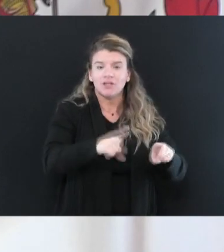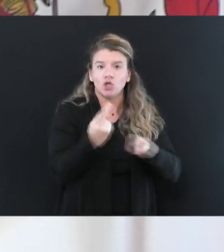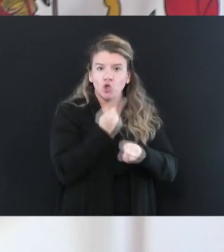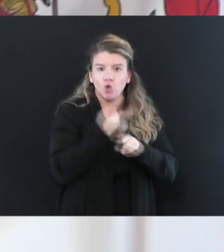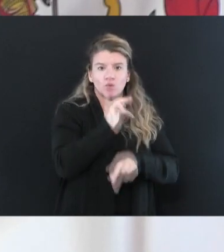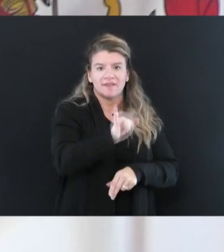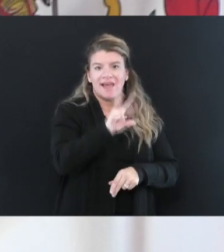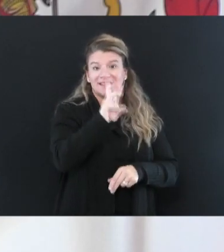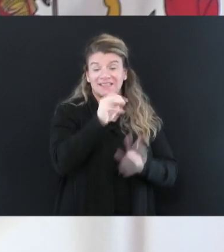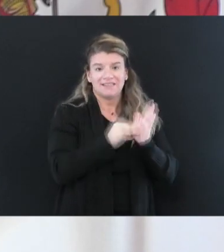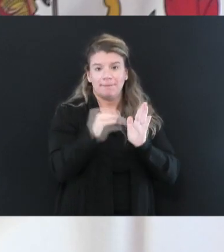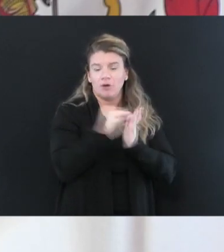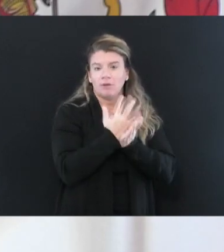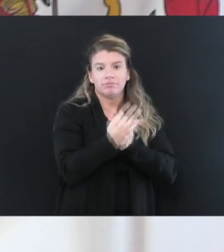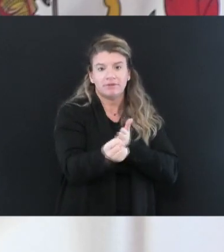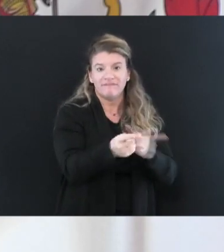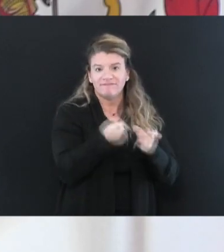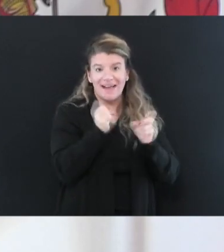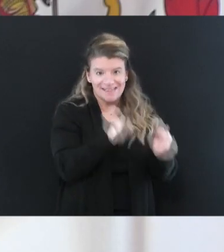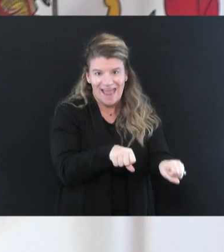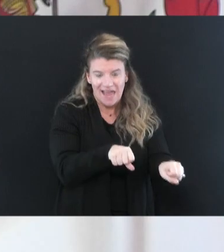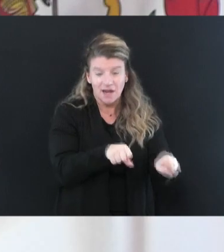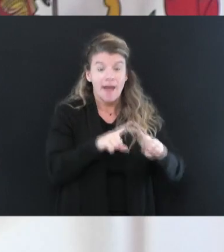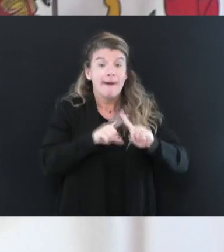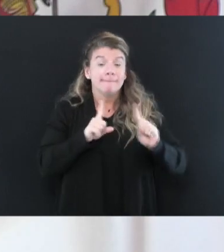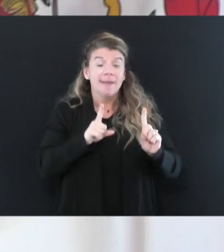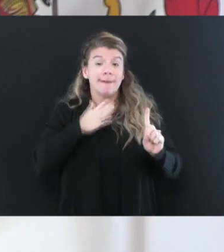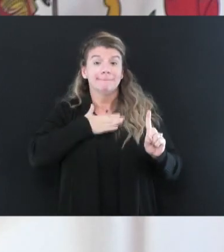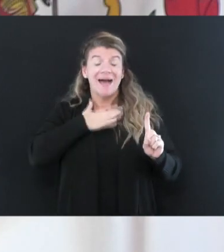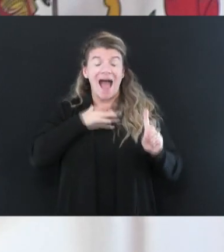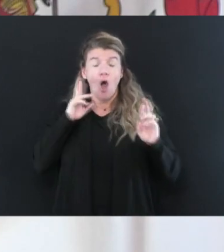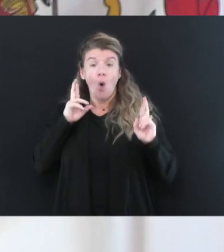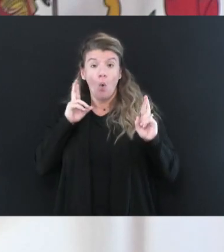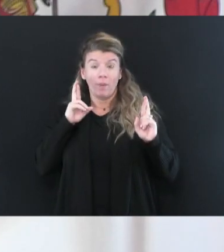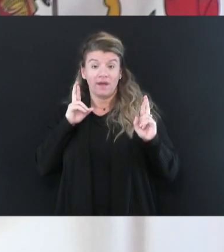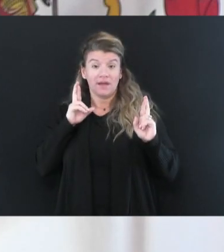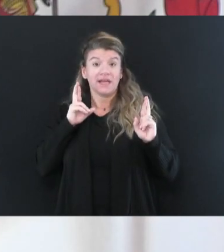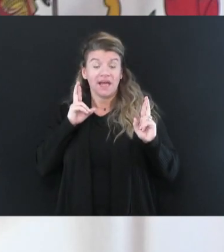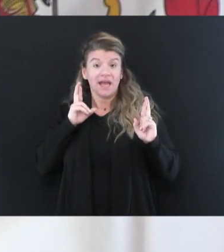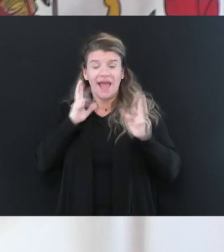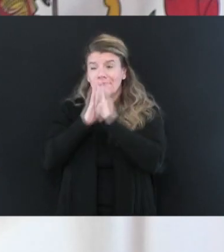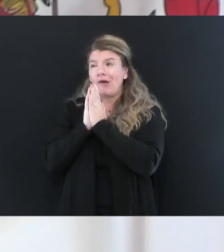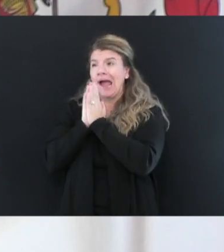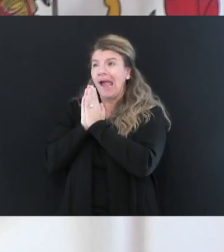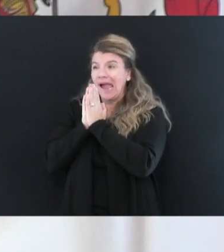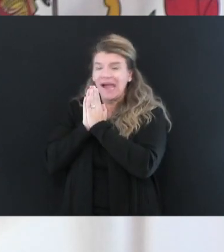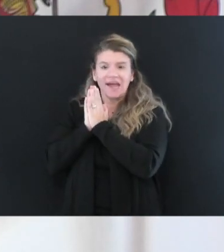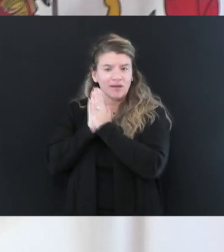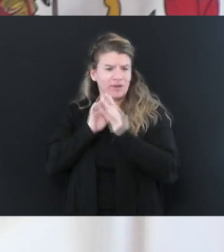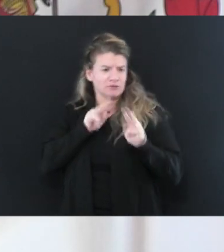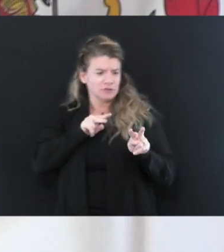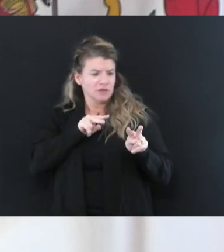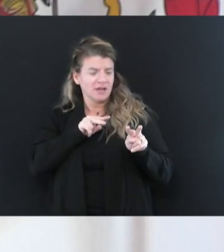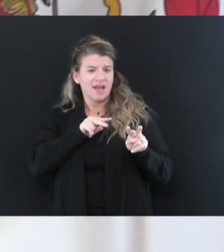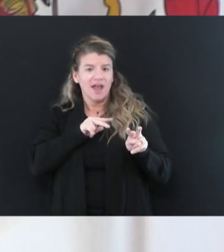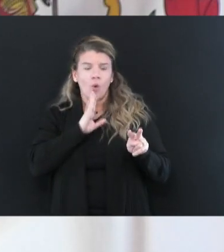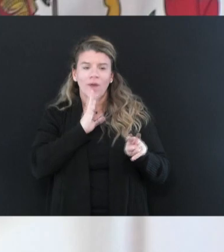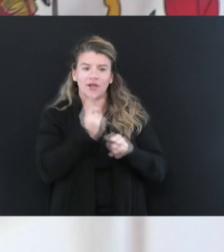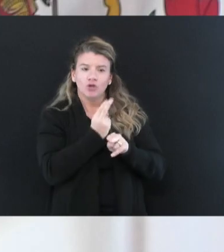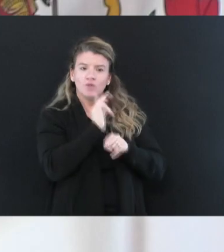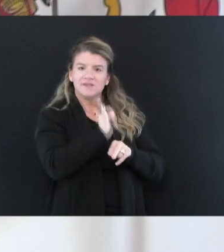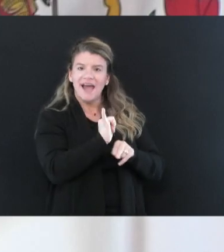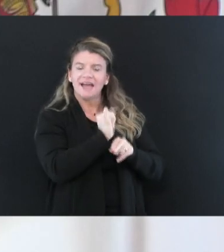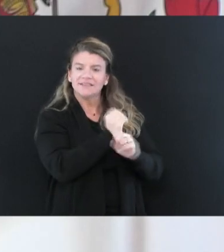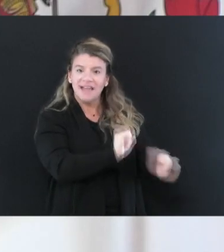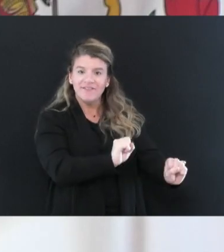million and eat it up really fast. What I'm just hoping for and hoping and praying that there'll be an additional stimulus package,